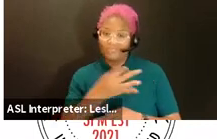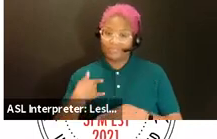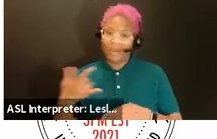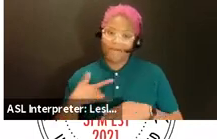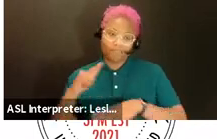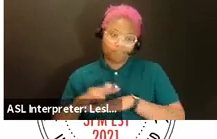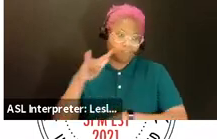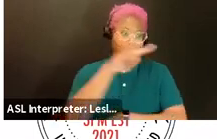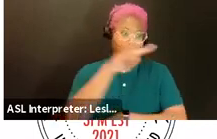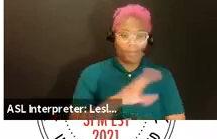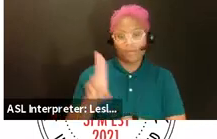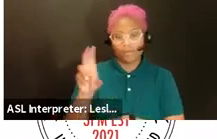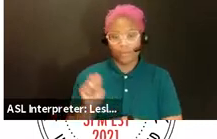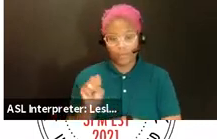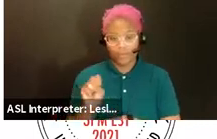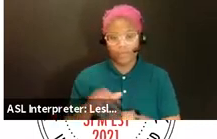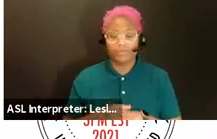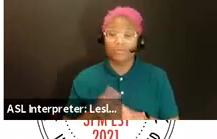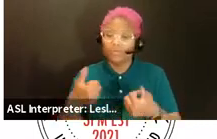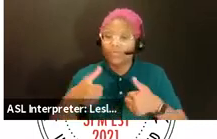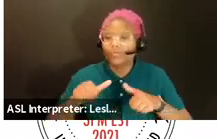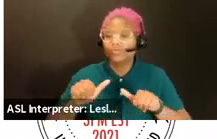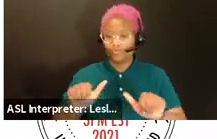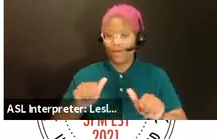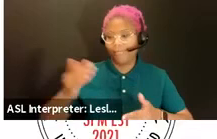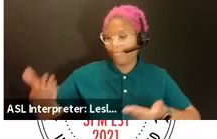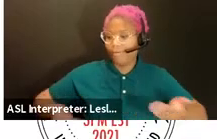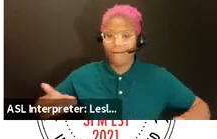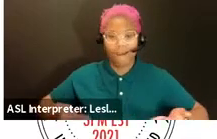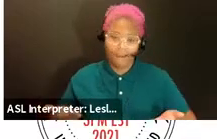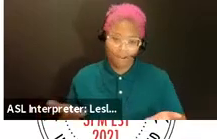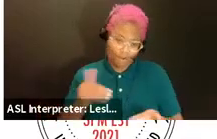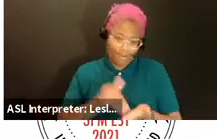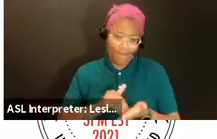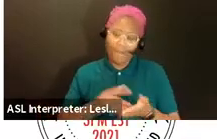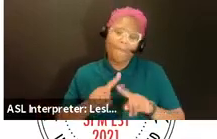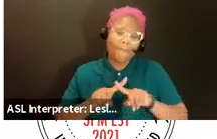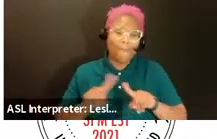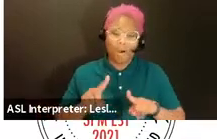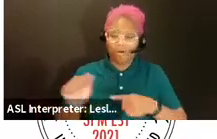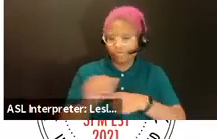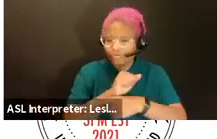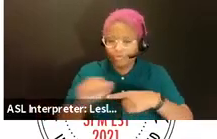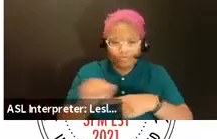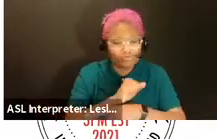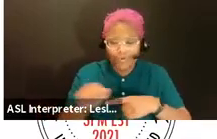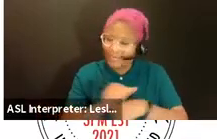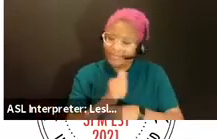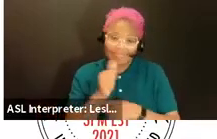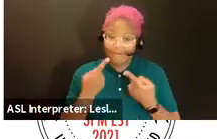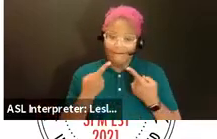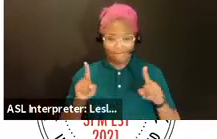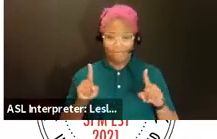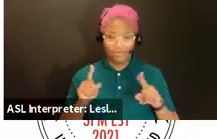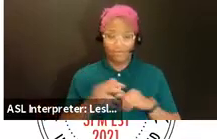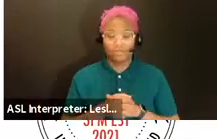trying to restaff embassies, but it's definitely not done and the training is not complete. We anticipate that